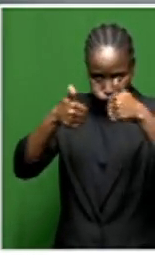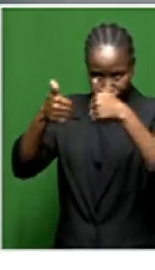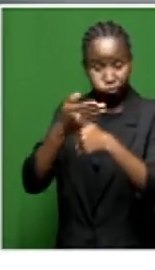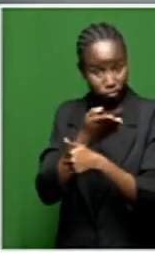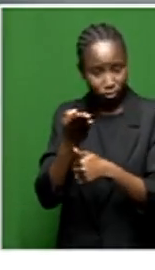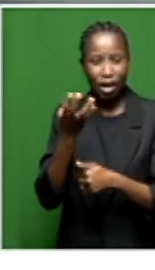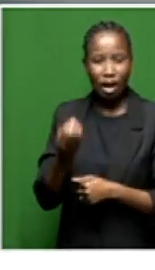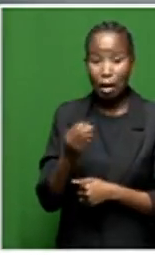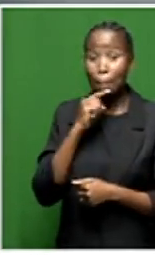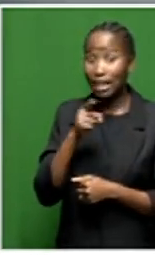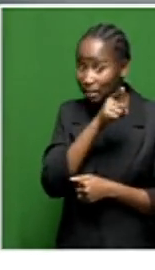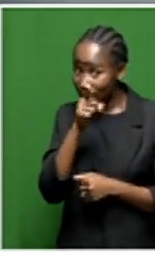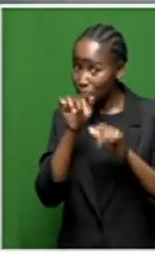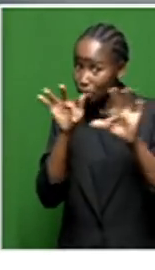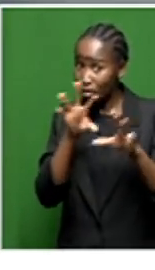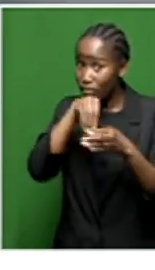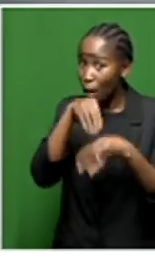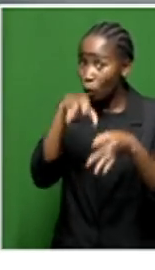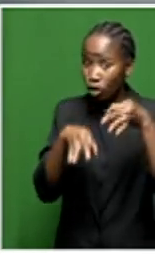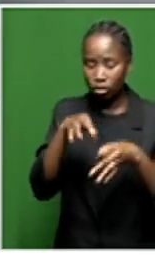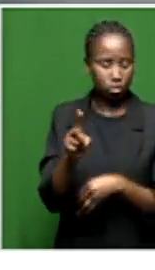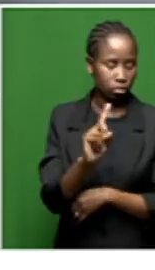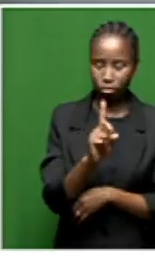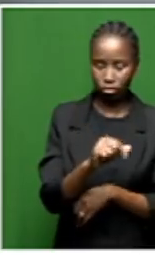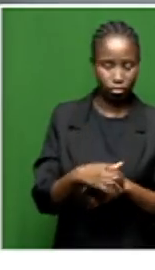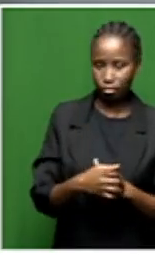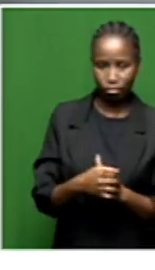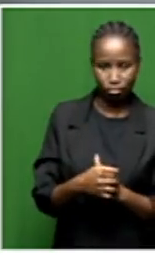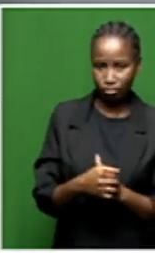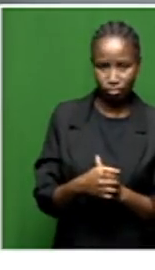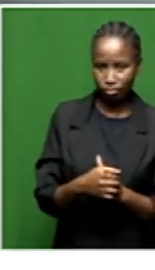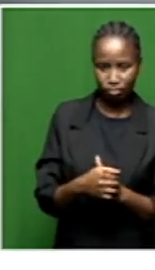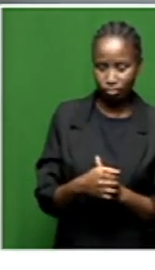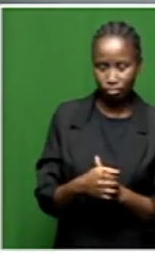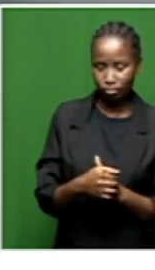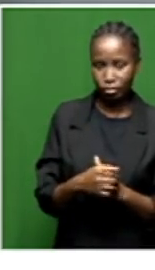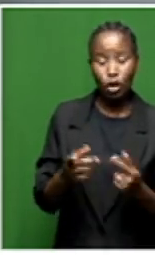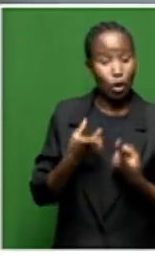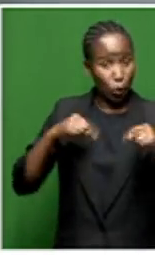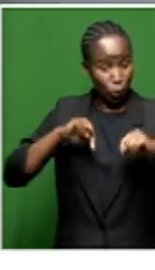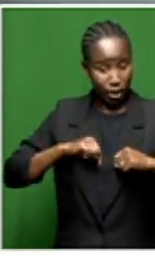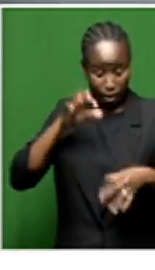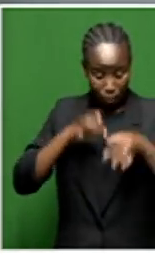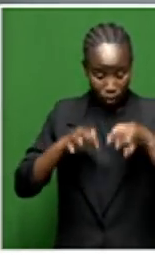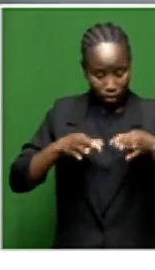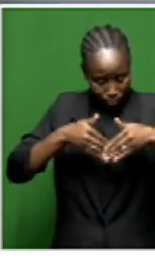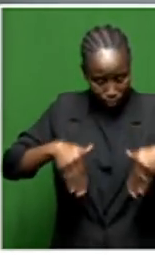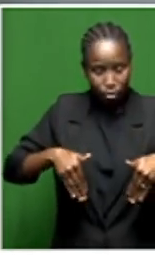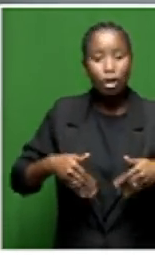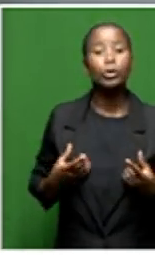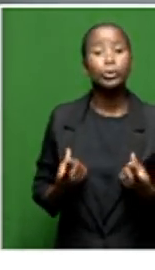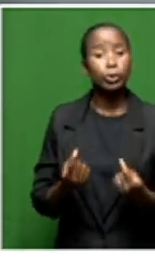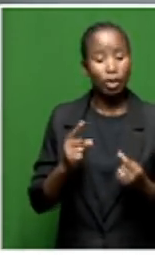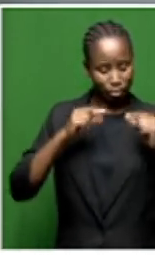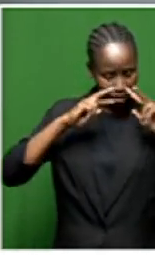to political spaces. So we are apolitical. We conduct our